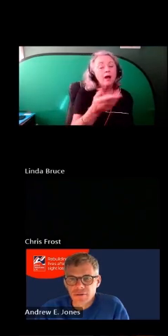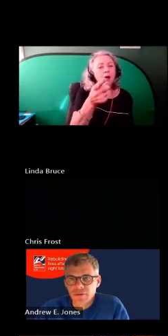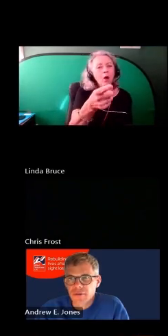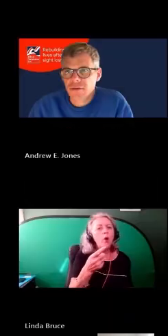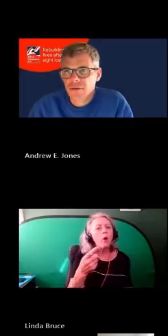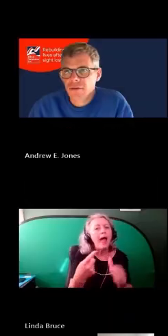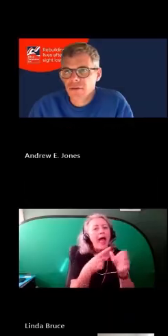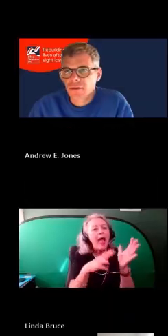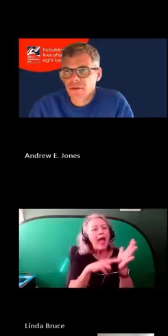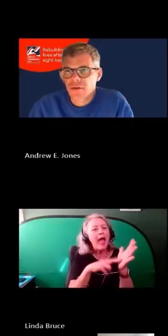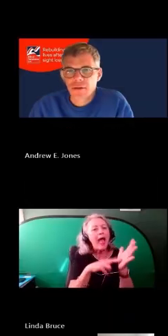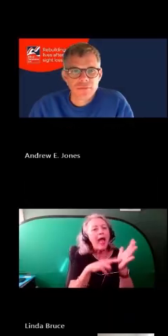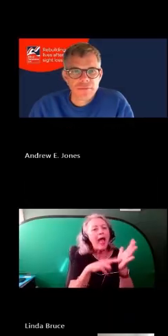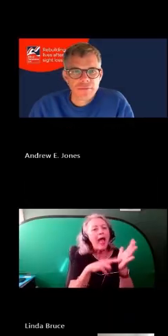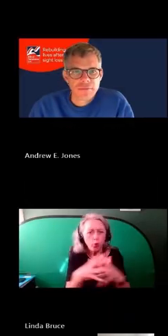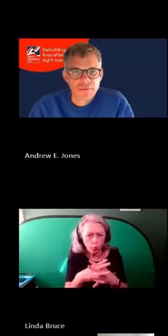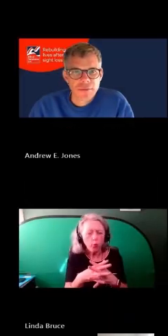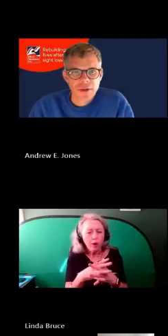your attention.